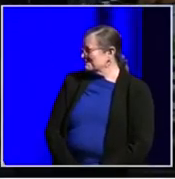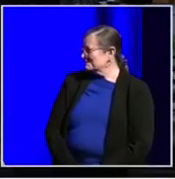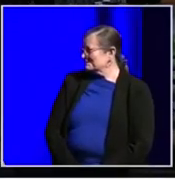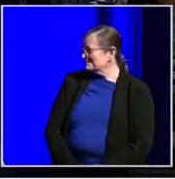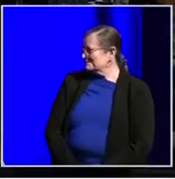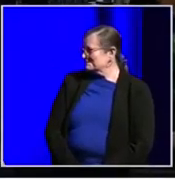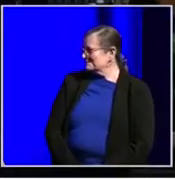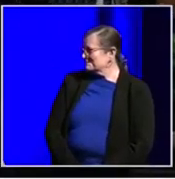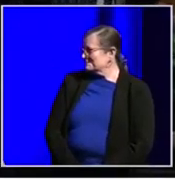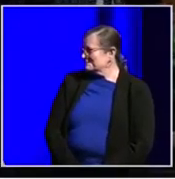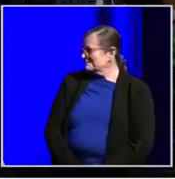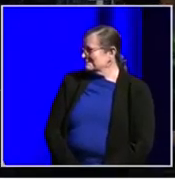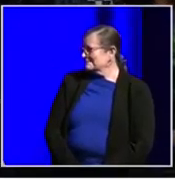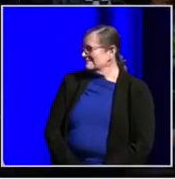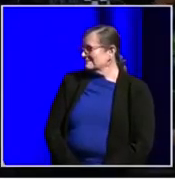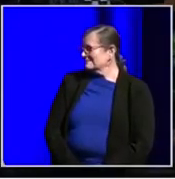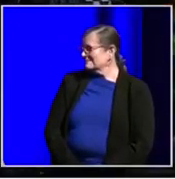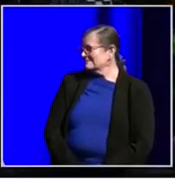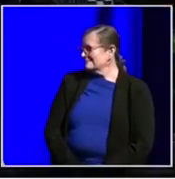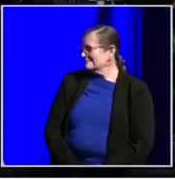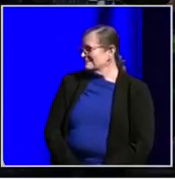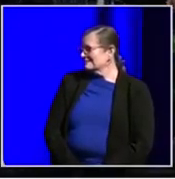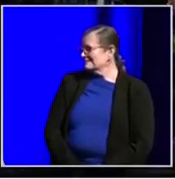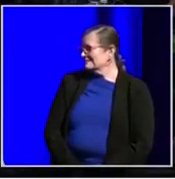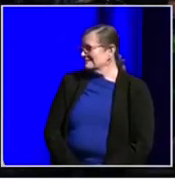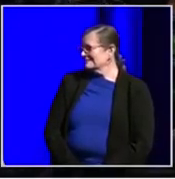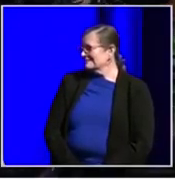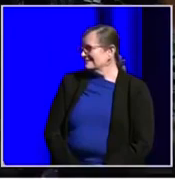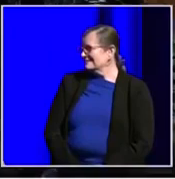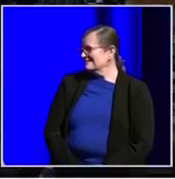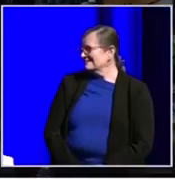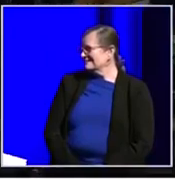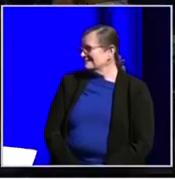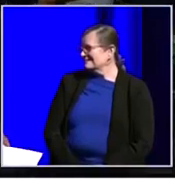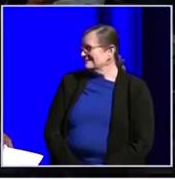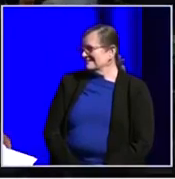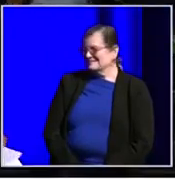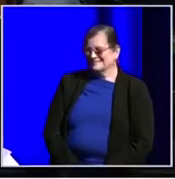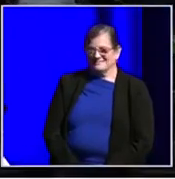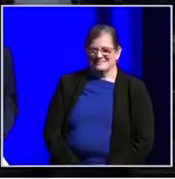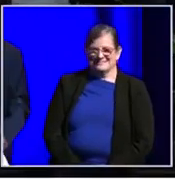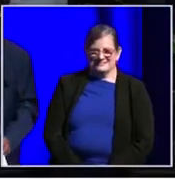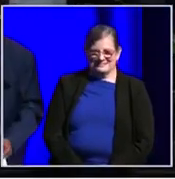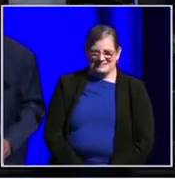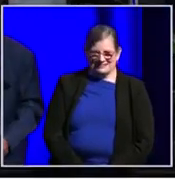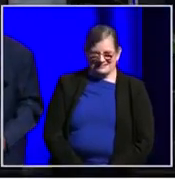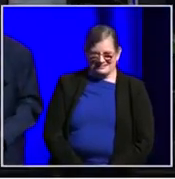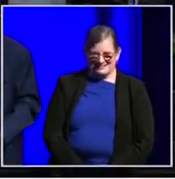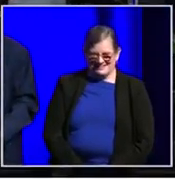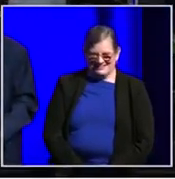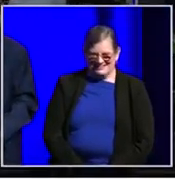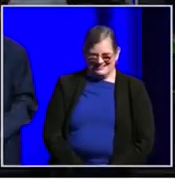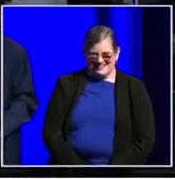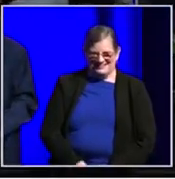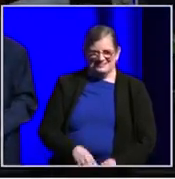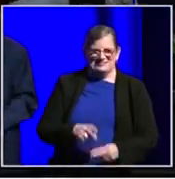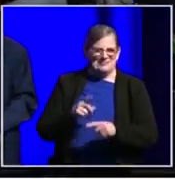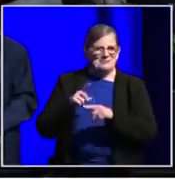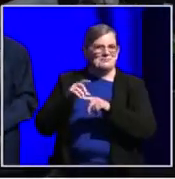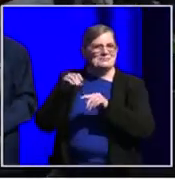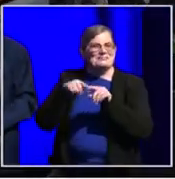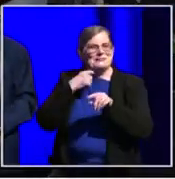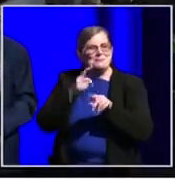There's an X. There, X marks the spot, and she's there. It makes a difference on the TV. Sure. And you're on the X.